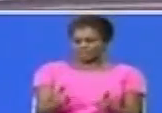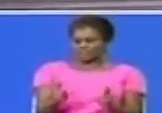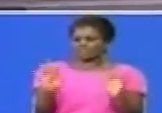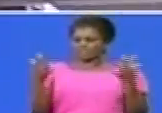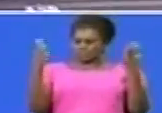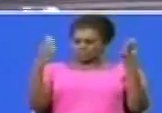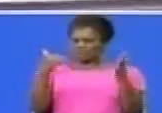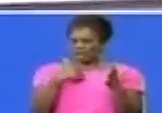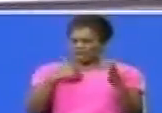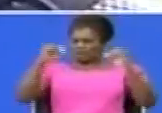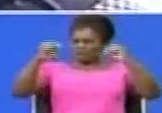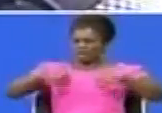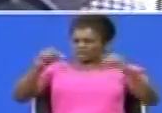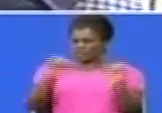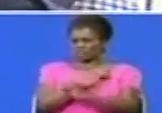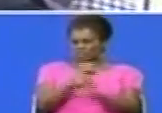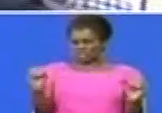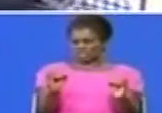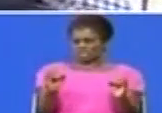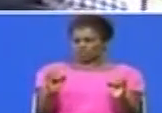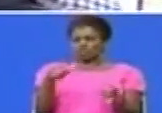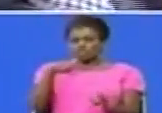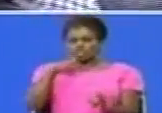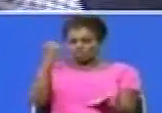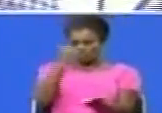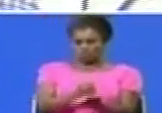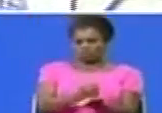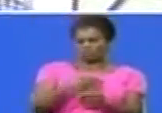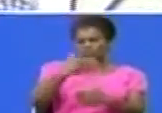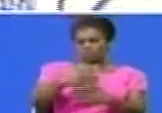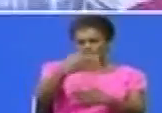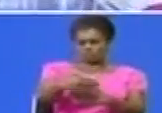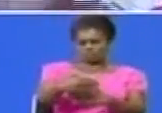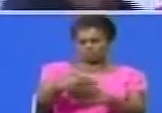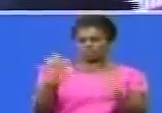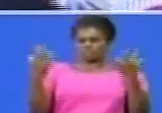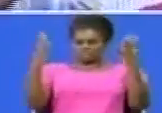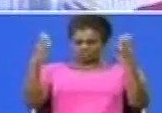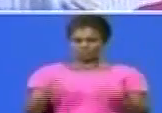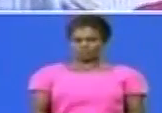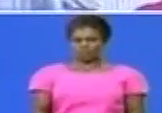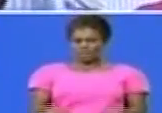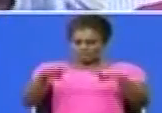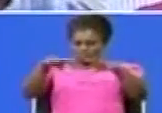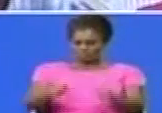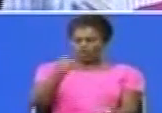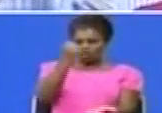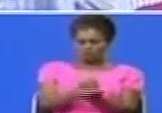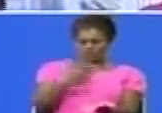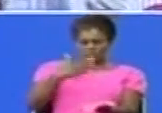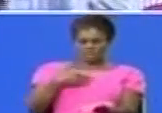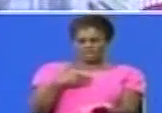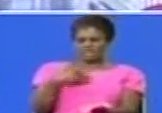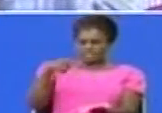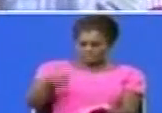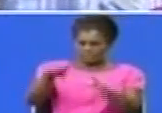was marred by disagreement with the incoming office, postponing the exercise altogether. He has already taken over my office, I can tell you from today.